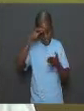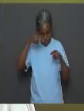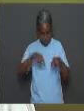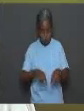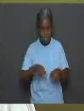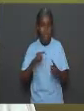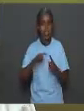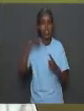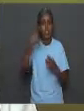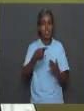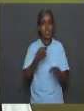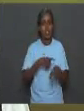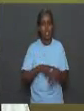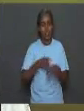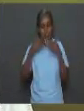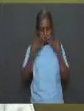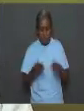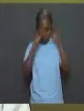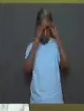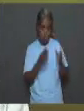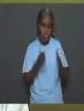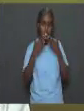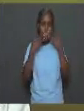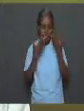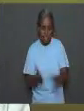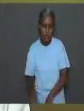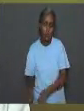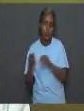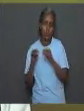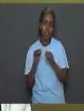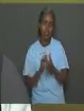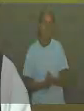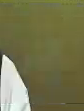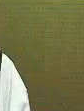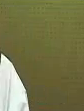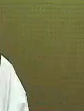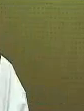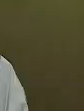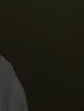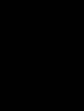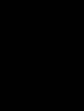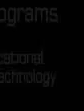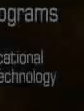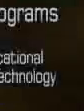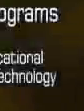today. Until next time, thank you, teacher. Thank you, students.